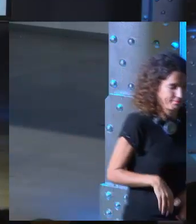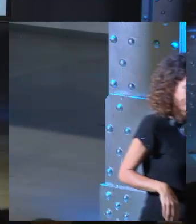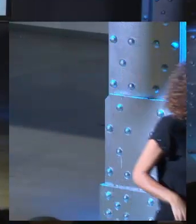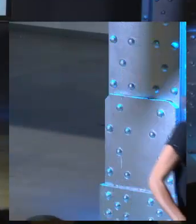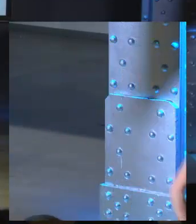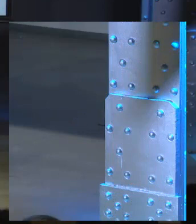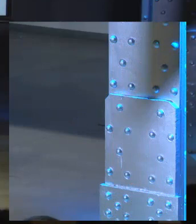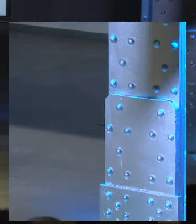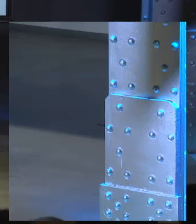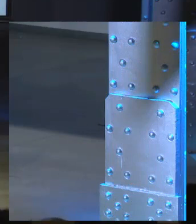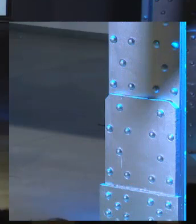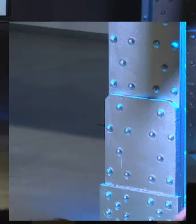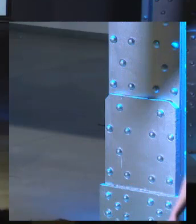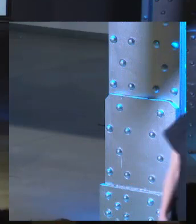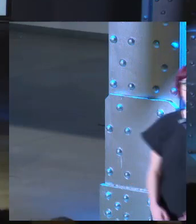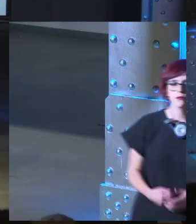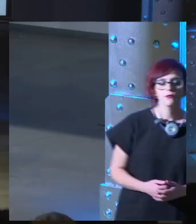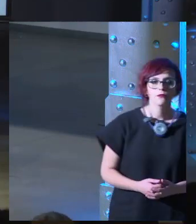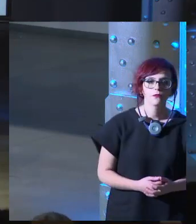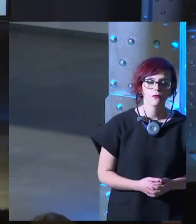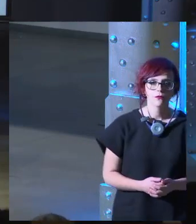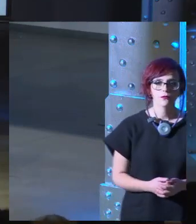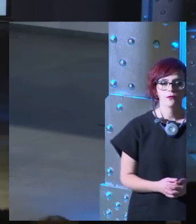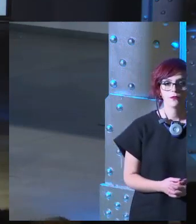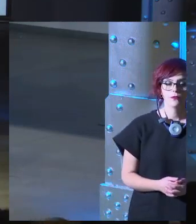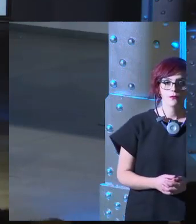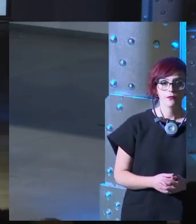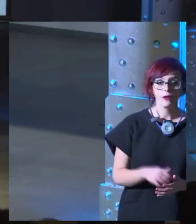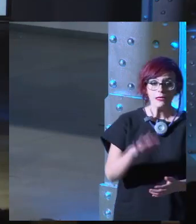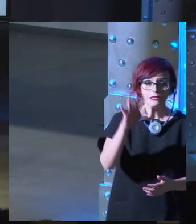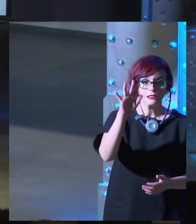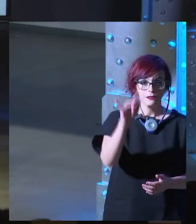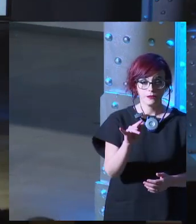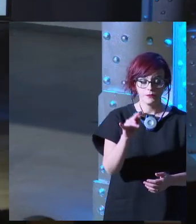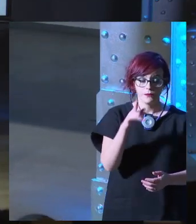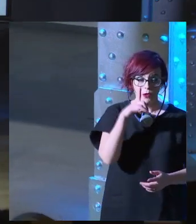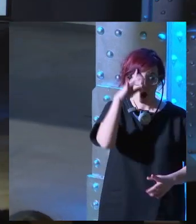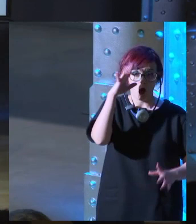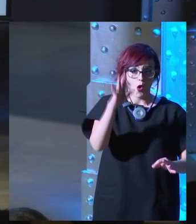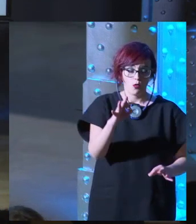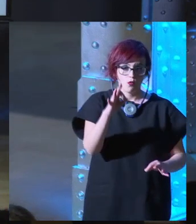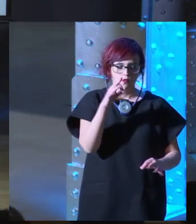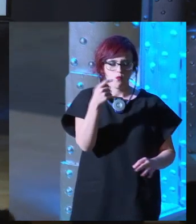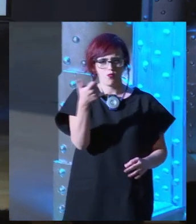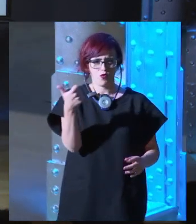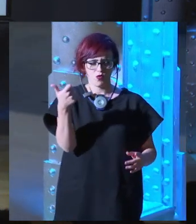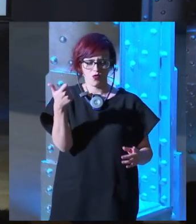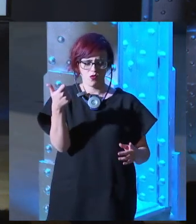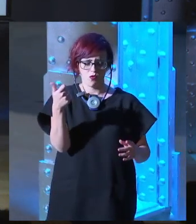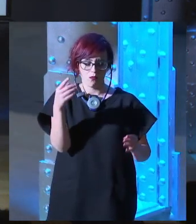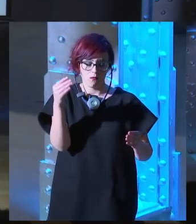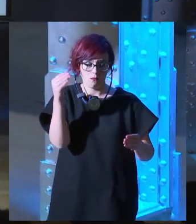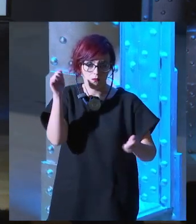So the thing is that it was very narrow, it was very constrained. But in Oranges, there is this line where it says, what